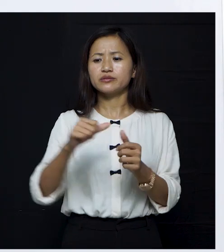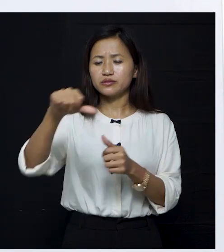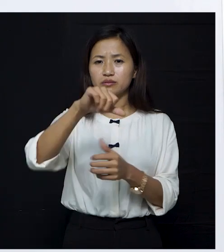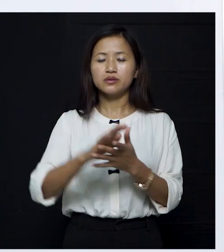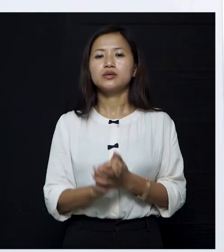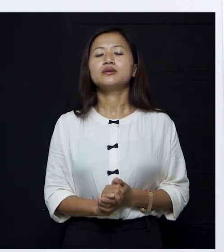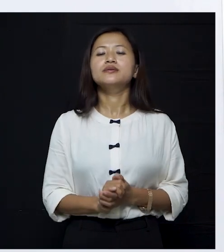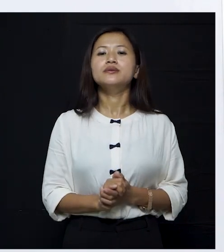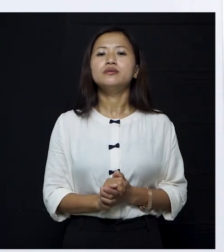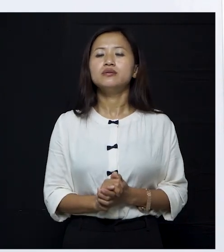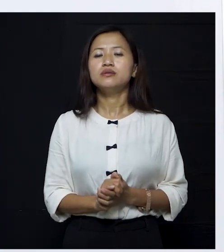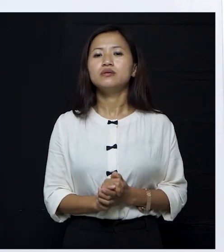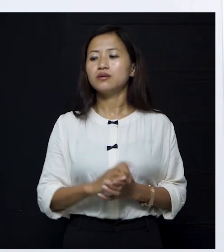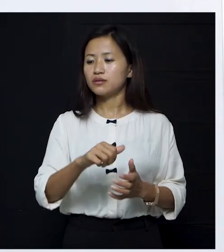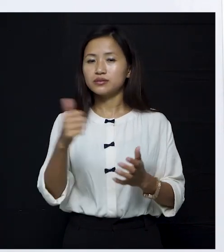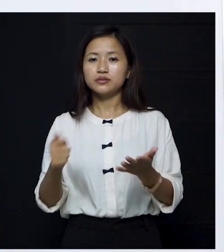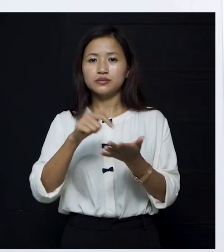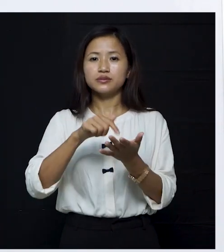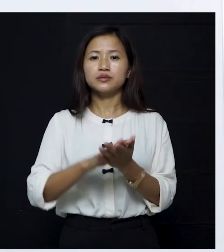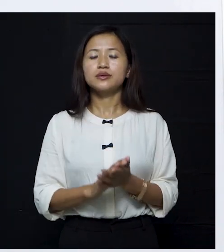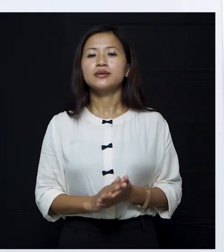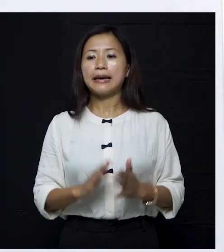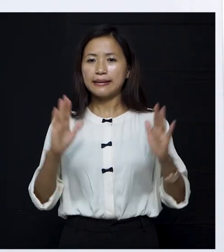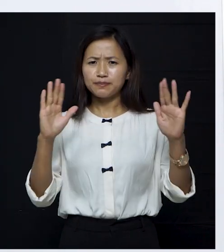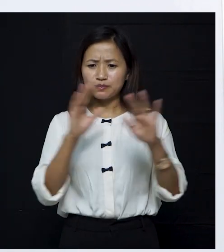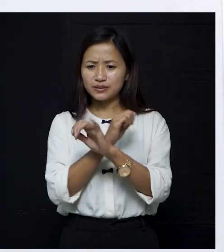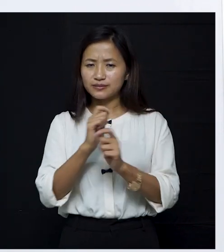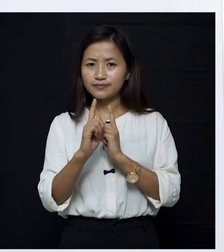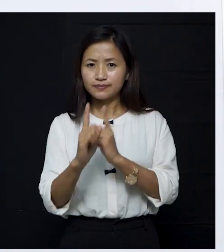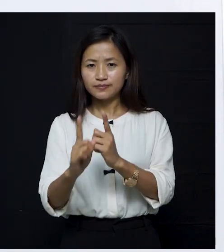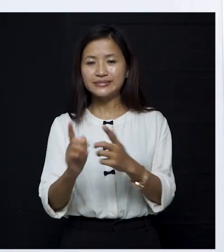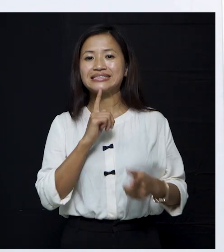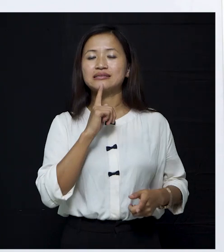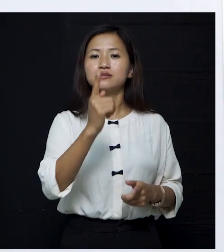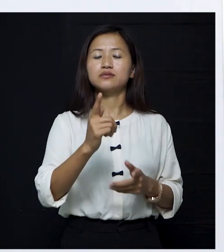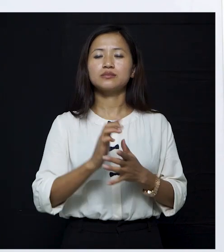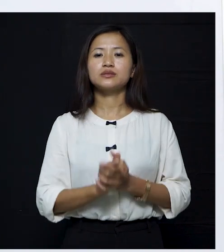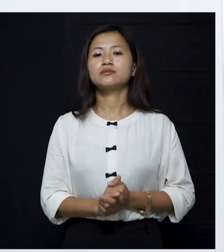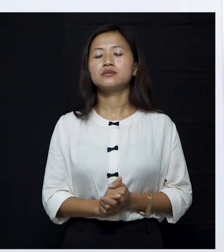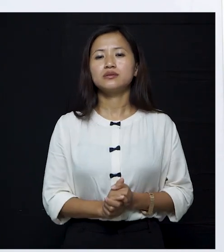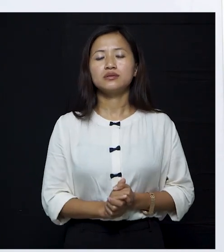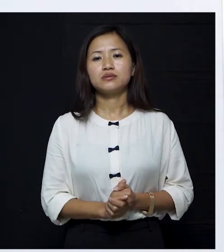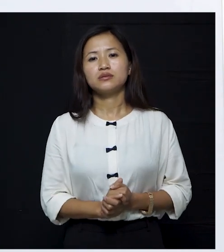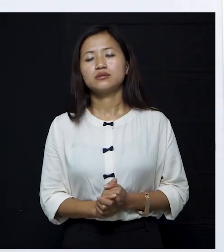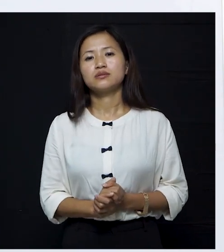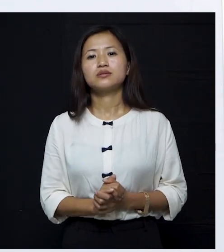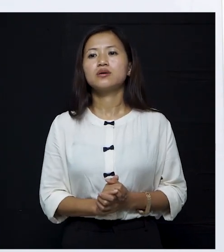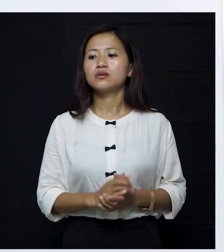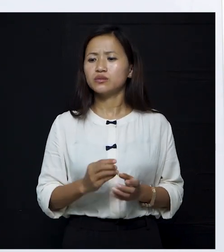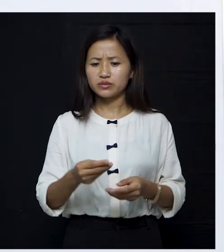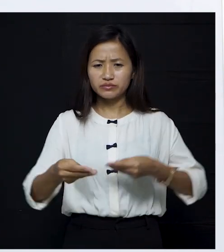another point will be regarding misleading information, okay? Misleading information, where